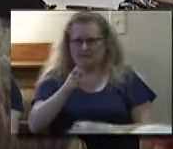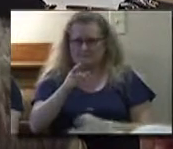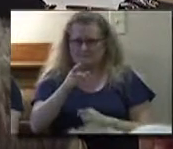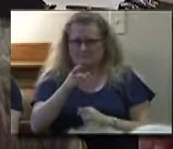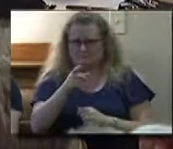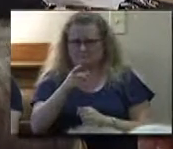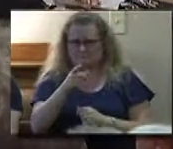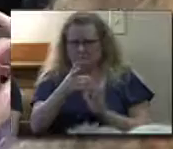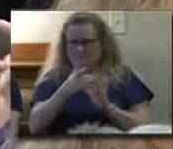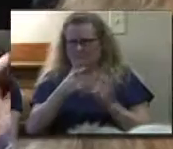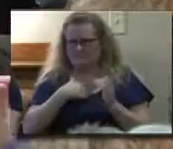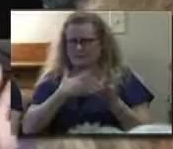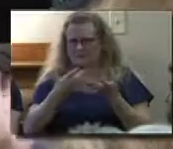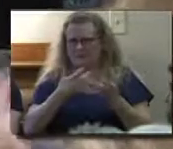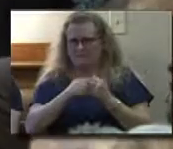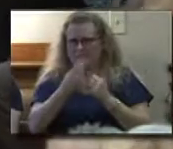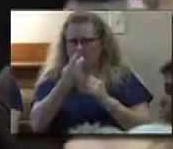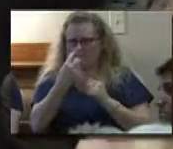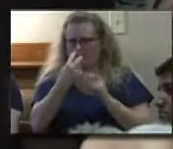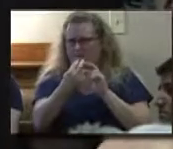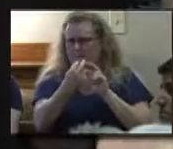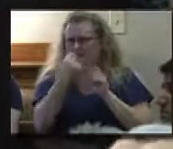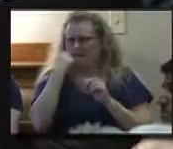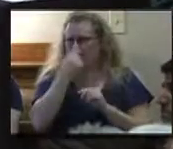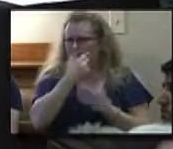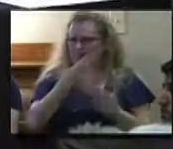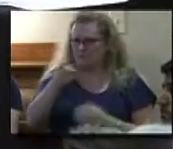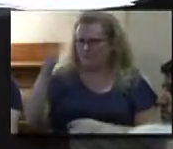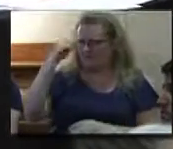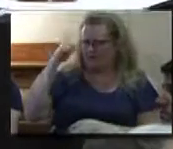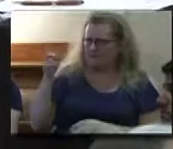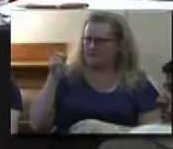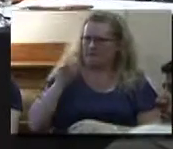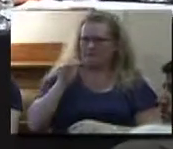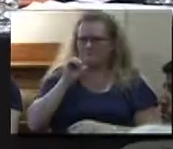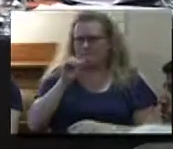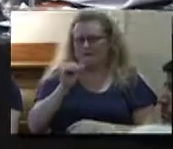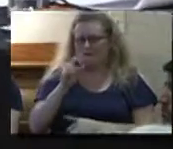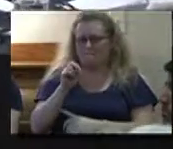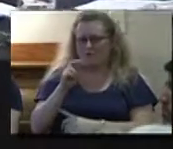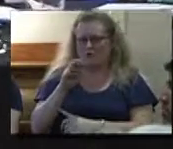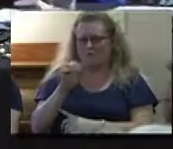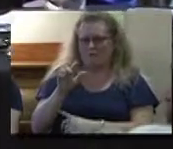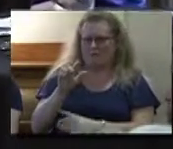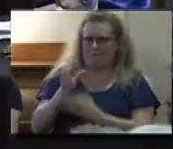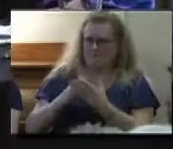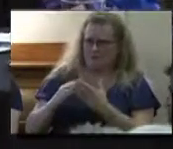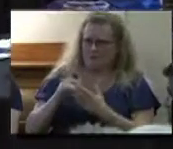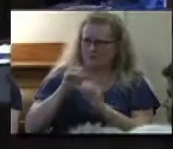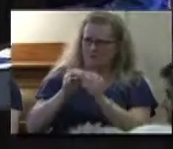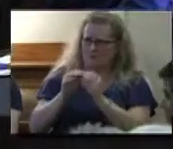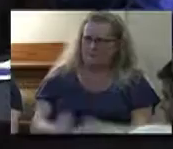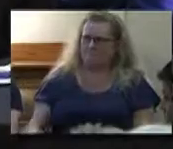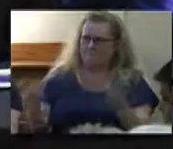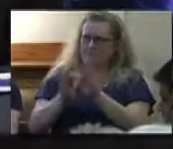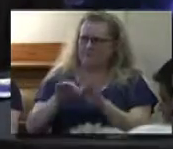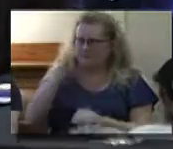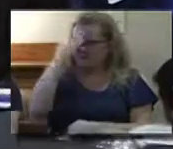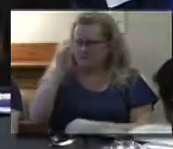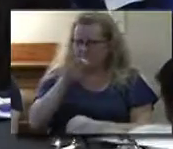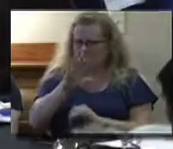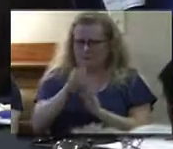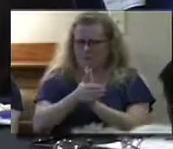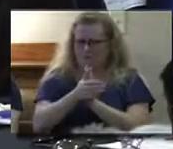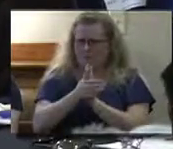though. Do you think nonverbals become more important in among inmates simply because their language proficiencies are